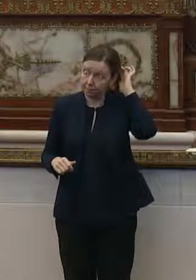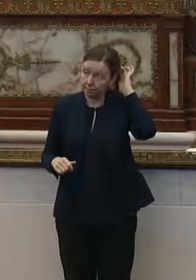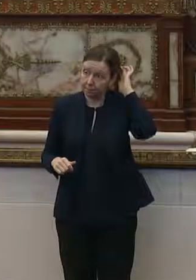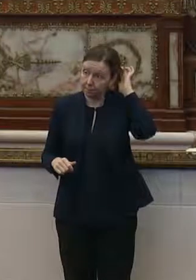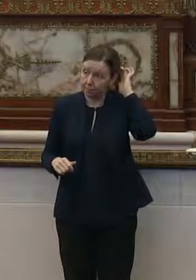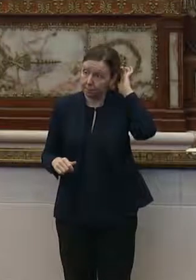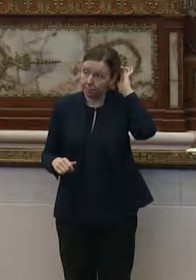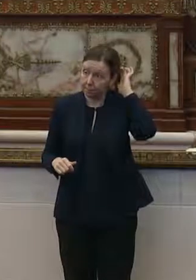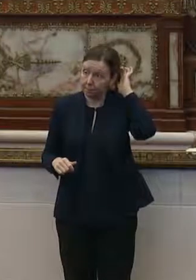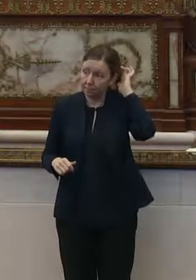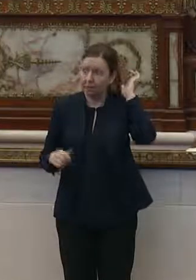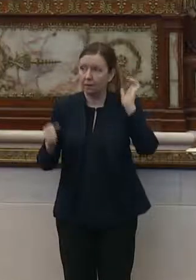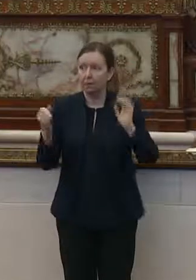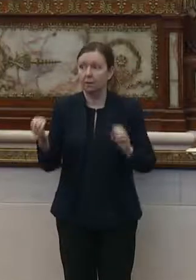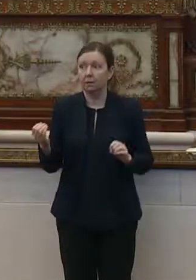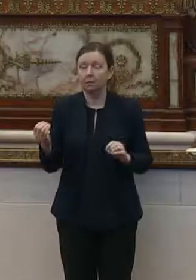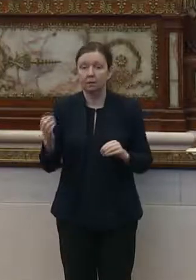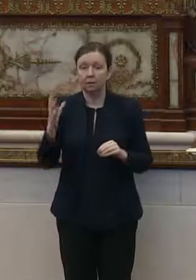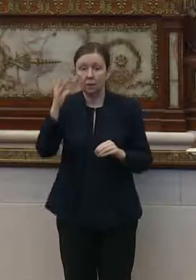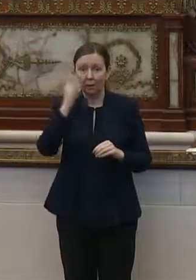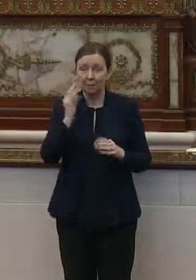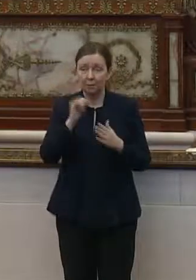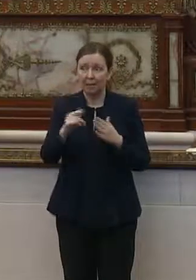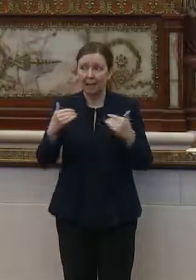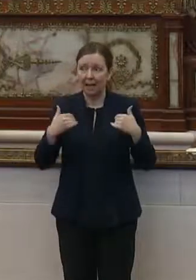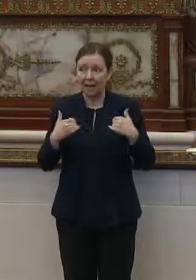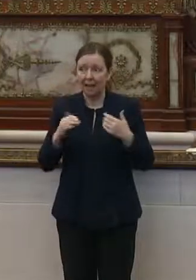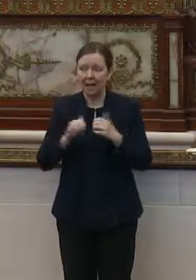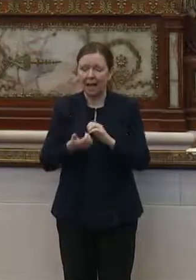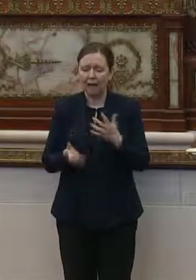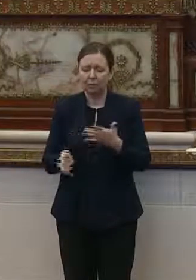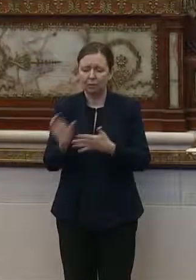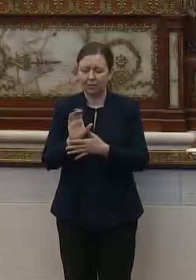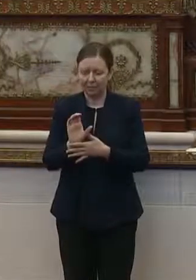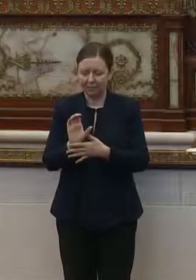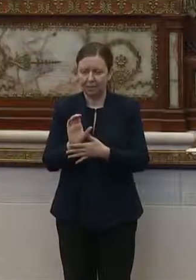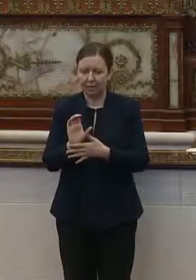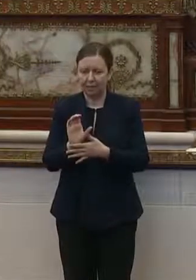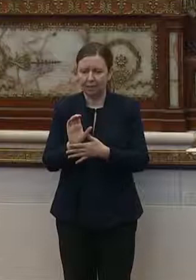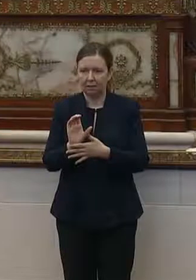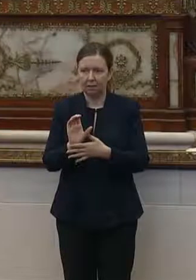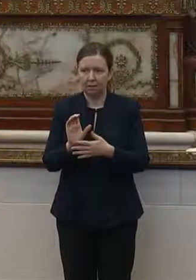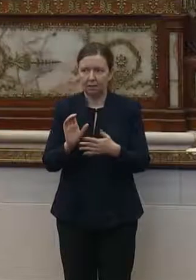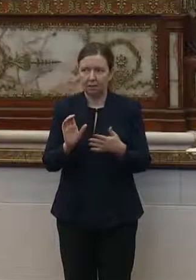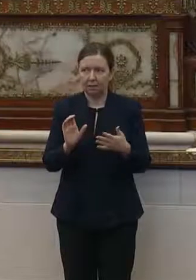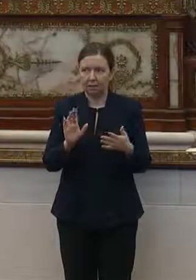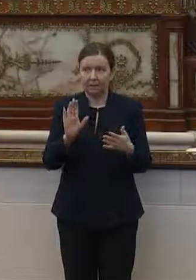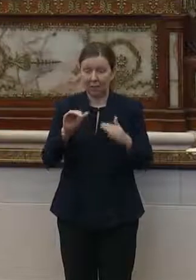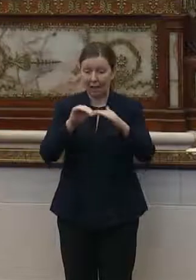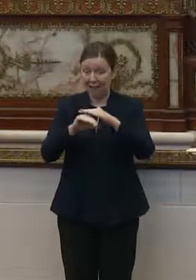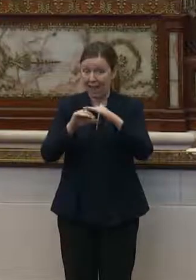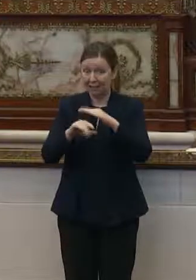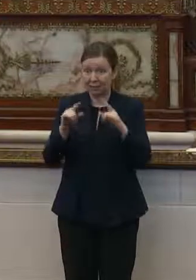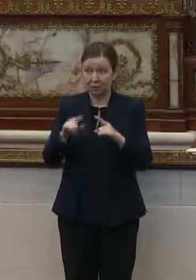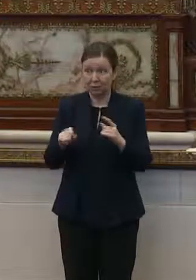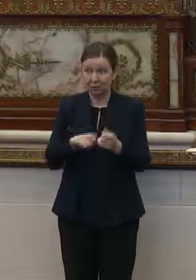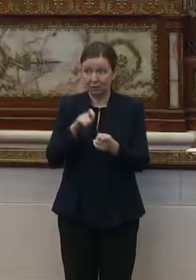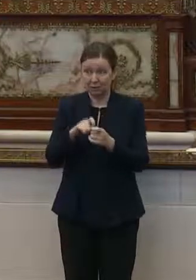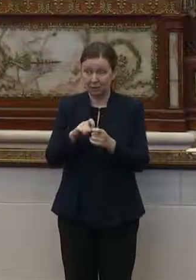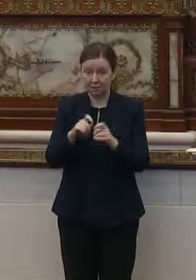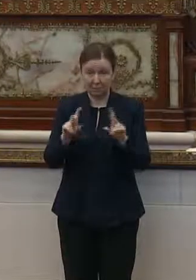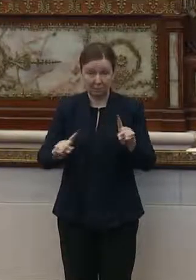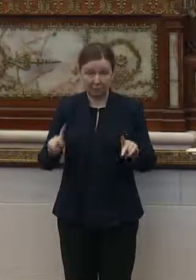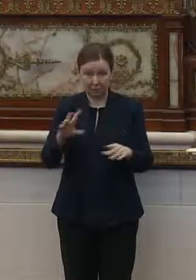So the experience that they had, how was the criteria of the experience, or was it just their access to the particular